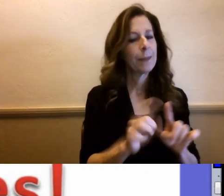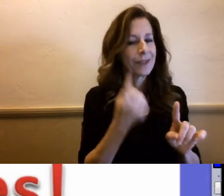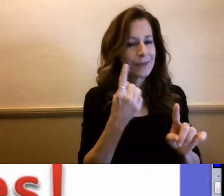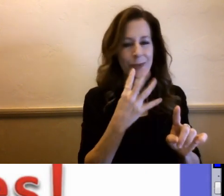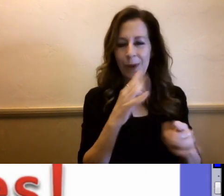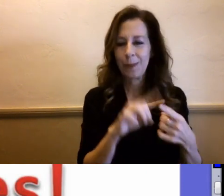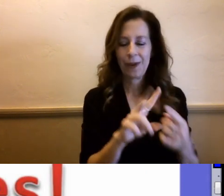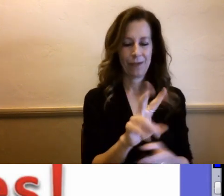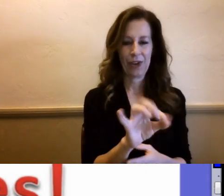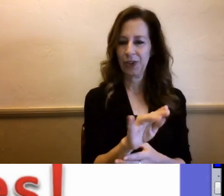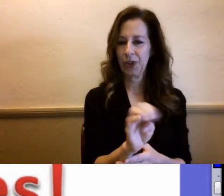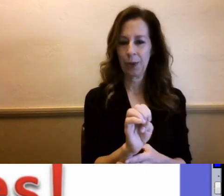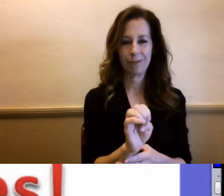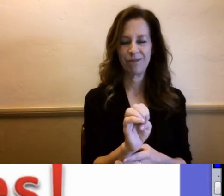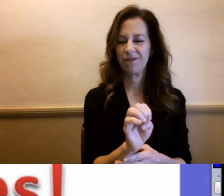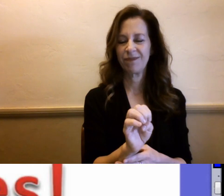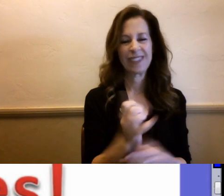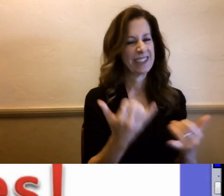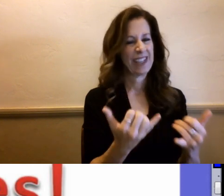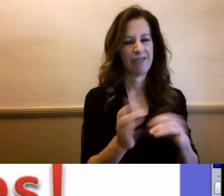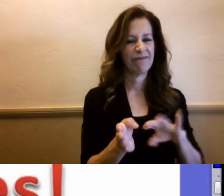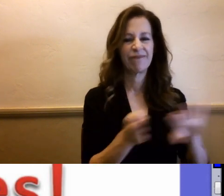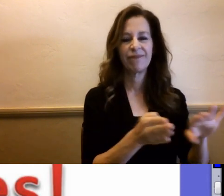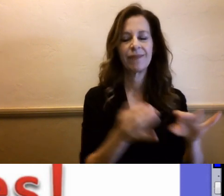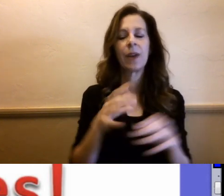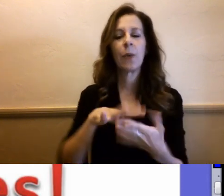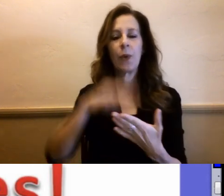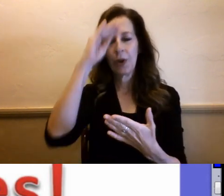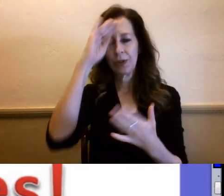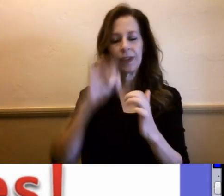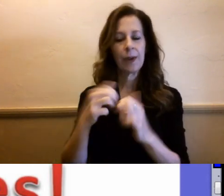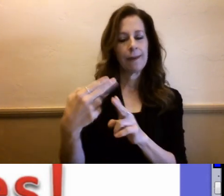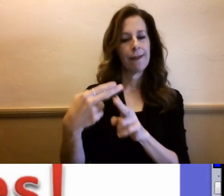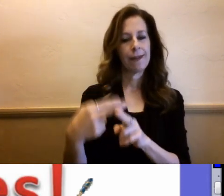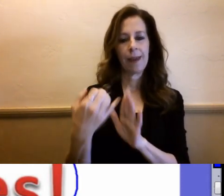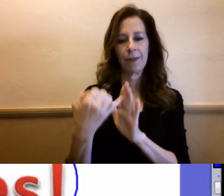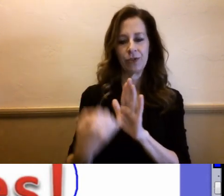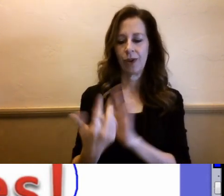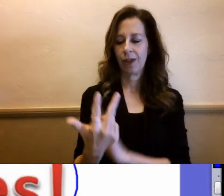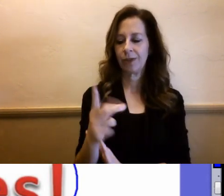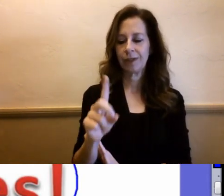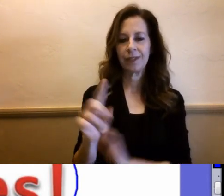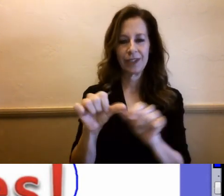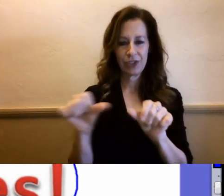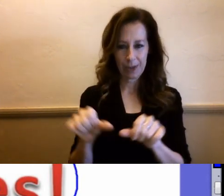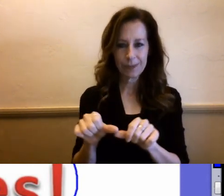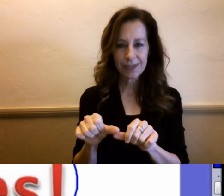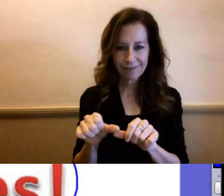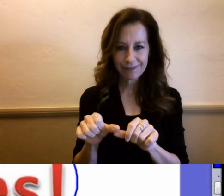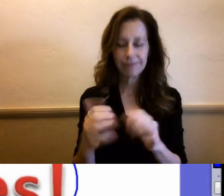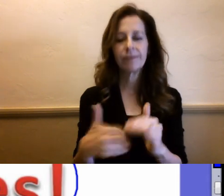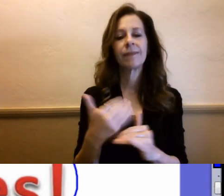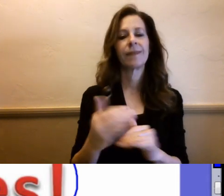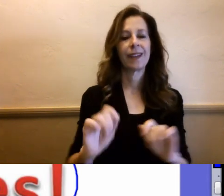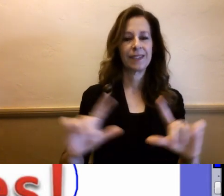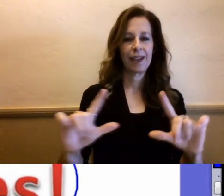going to talk about volume today. We're going to learn how to name and draw 3D shapes.